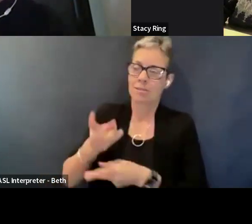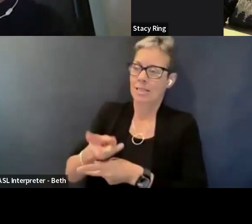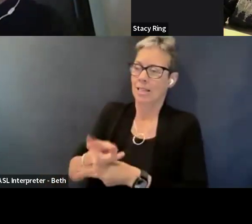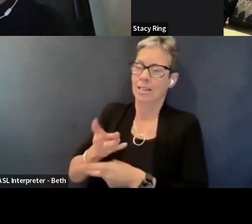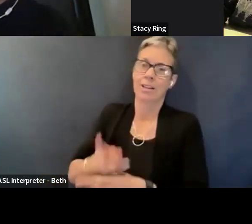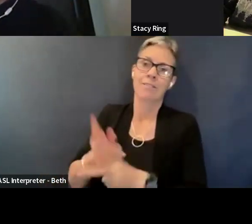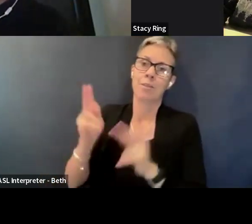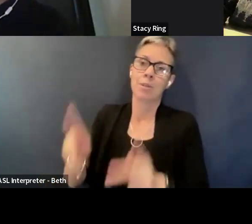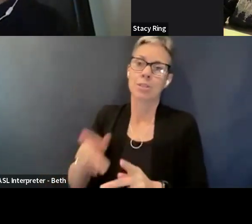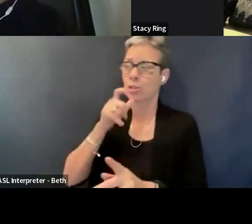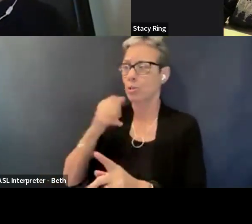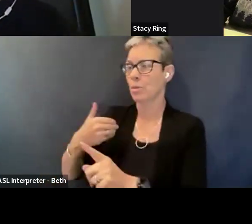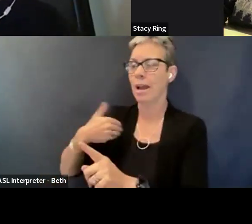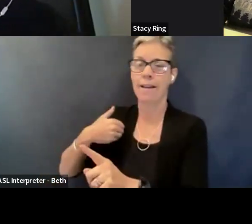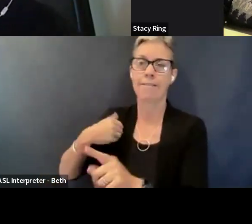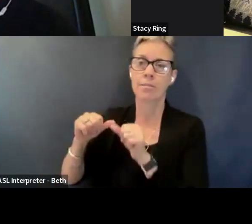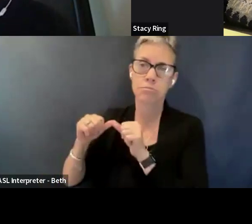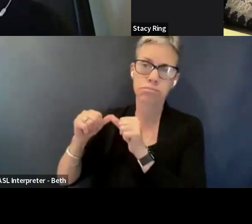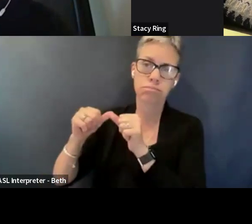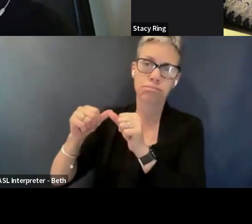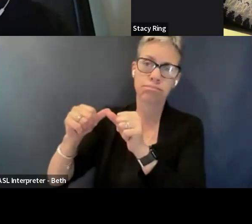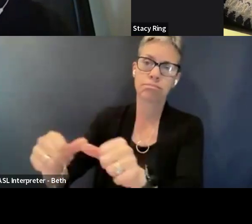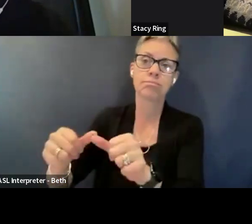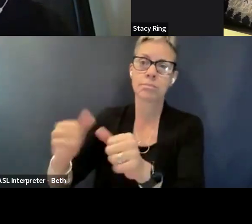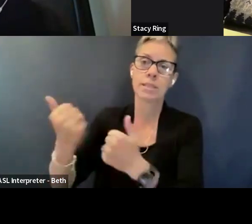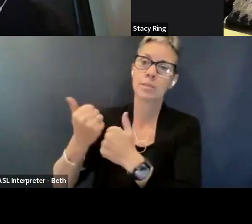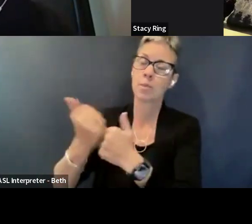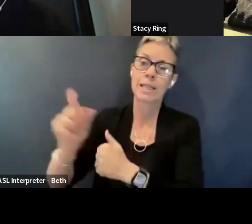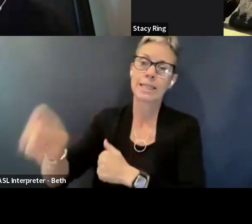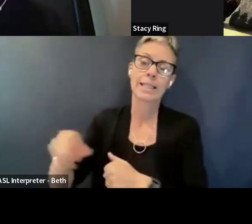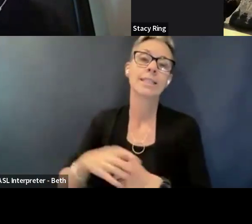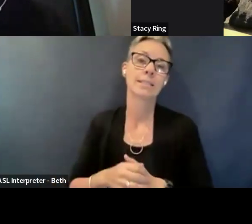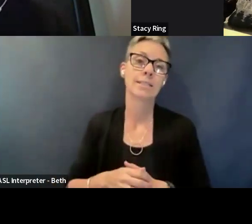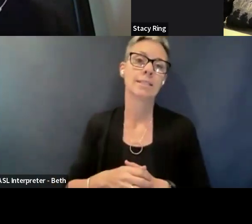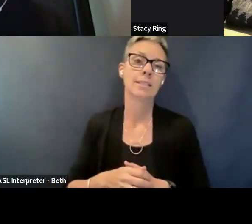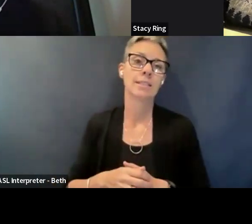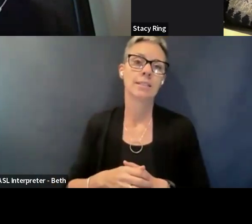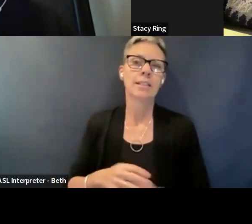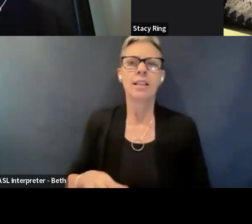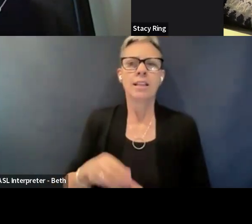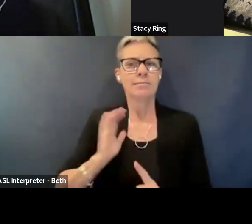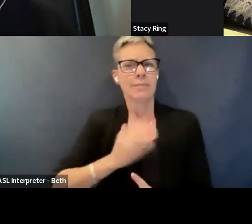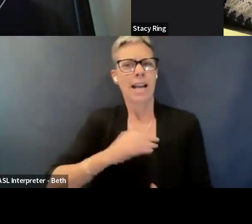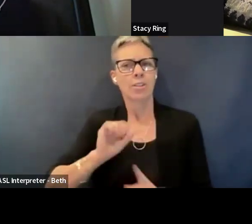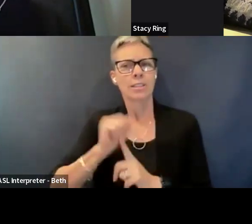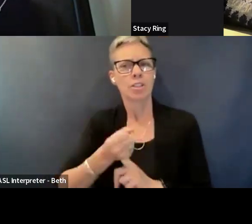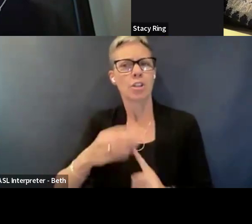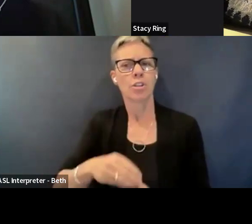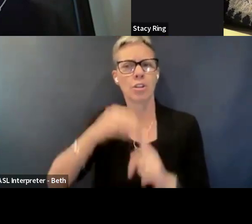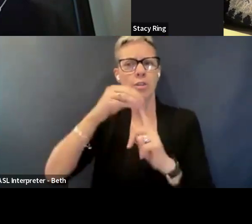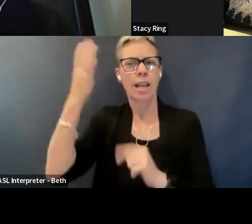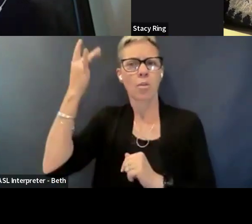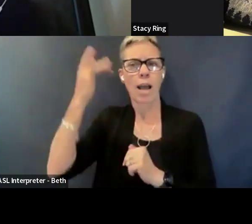loved one who has a chronic and extensive support need. What's unique to our situation, though, is